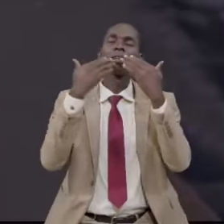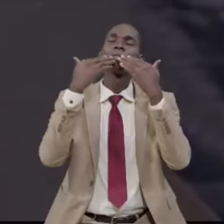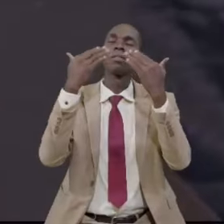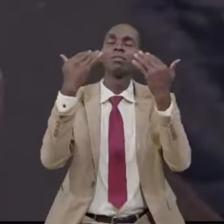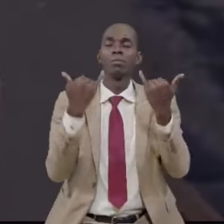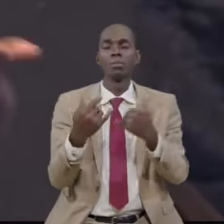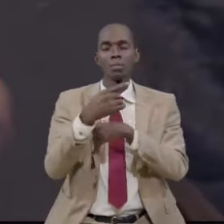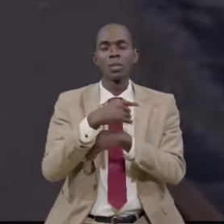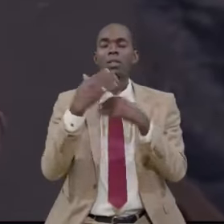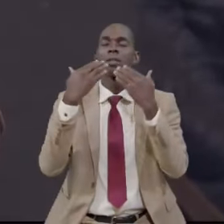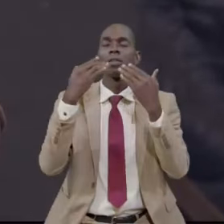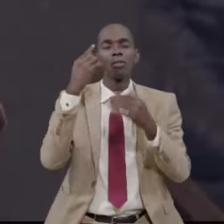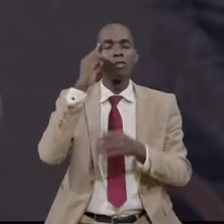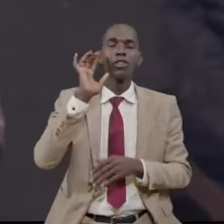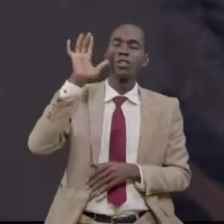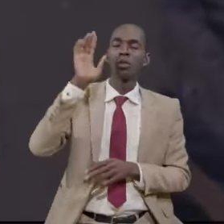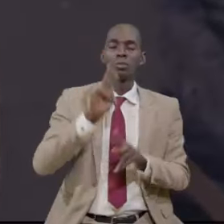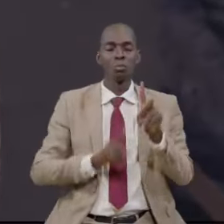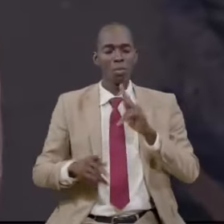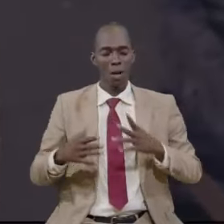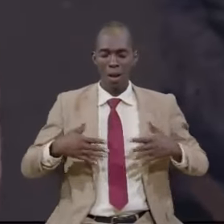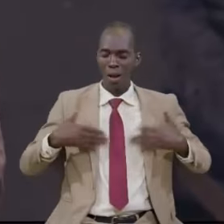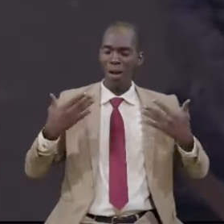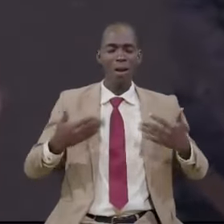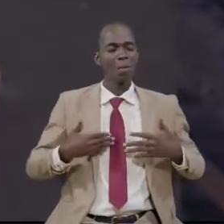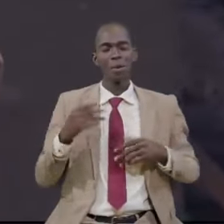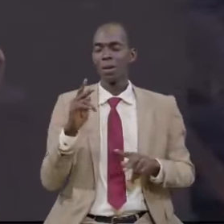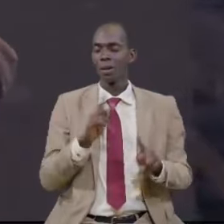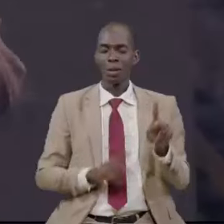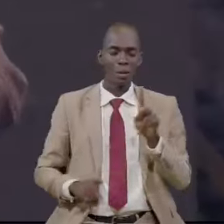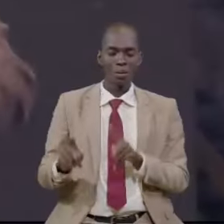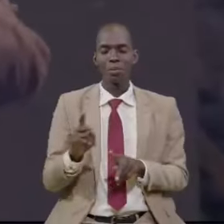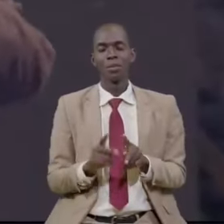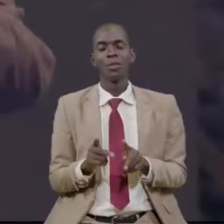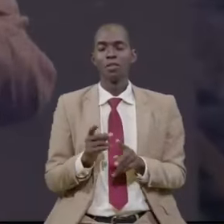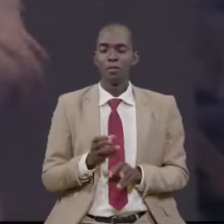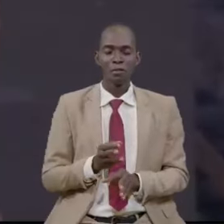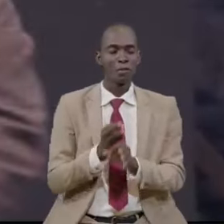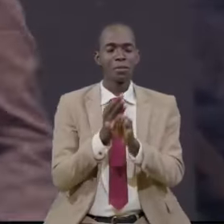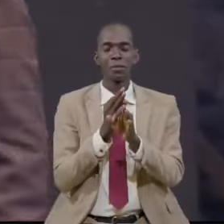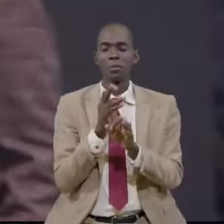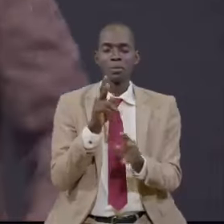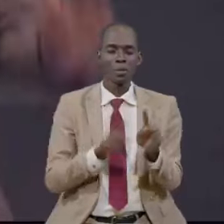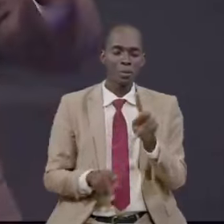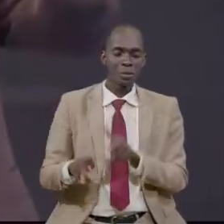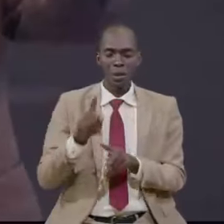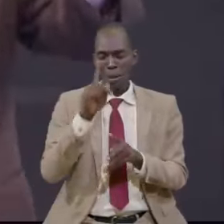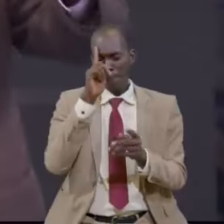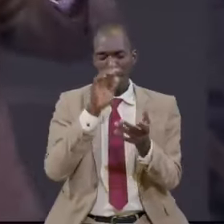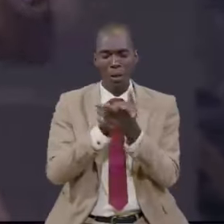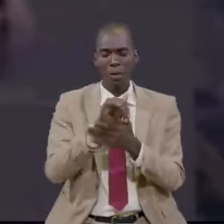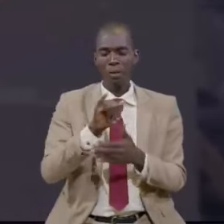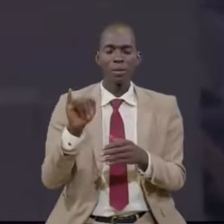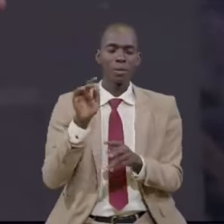people. Happy people, excited people, faithful people, believing people. Lord, I